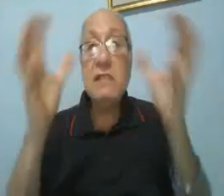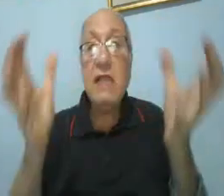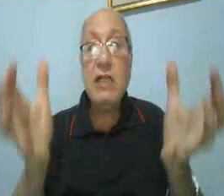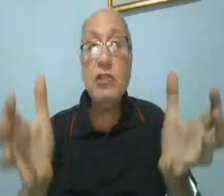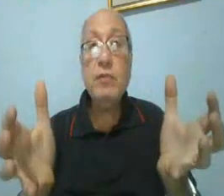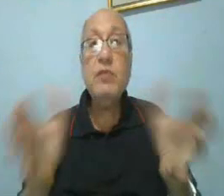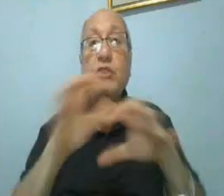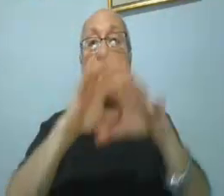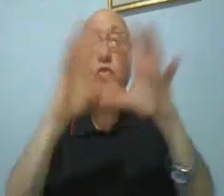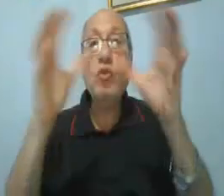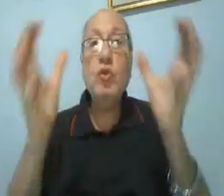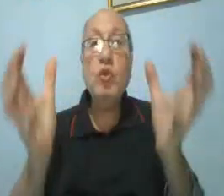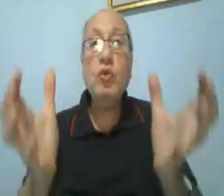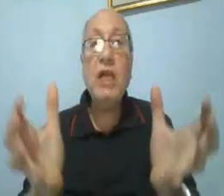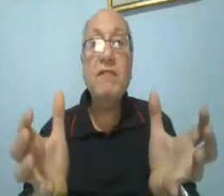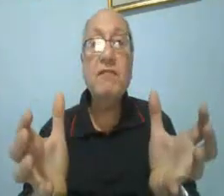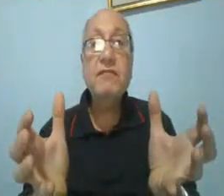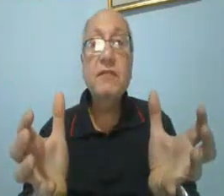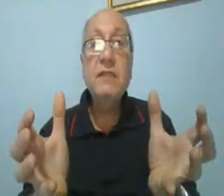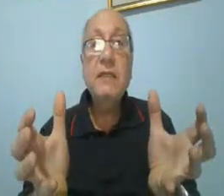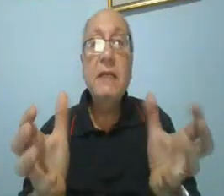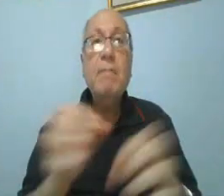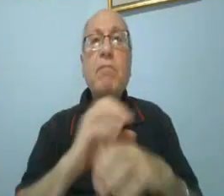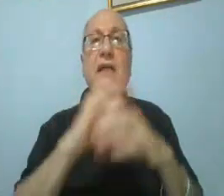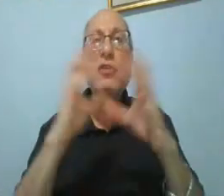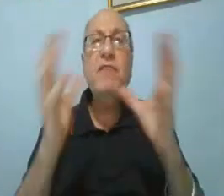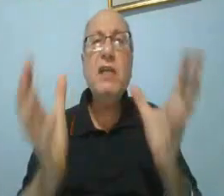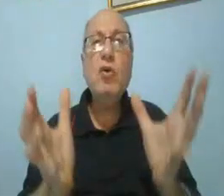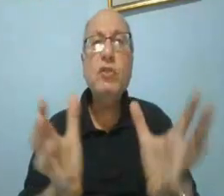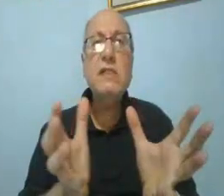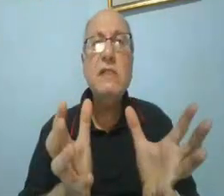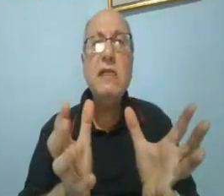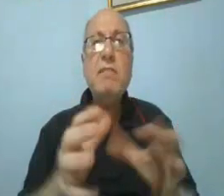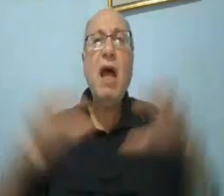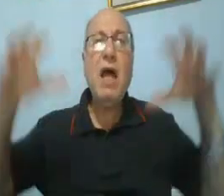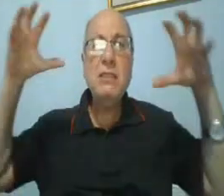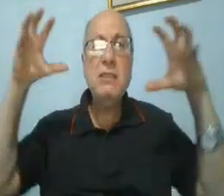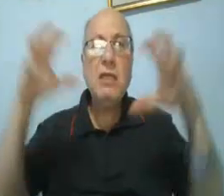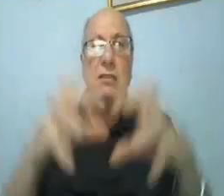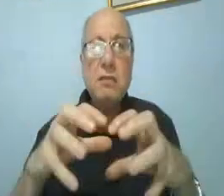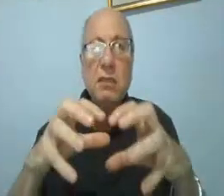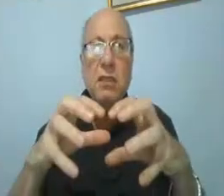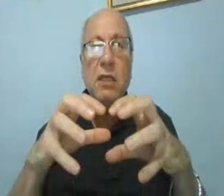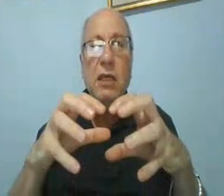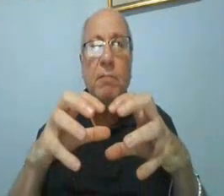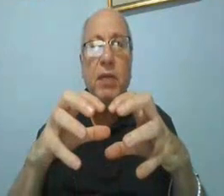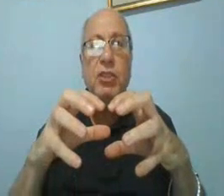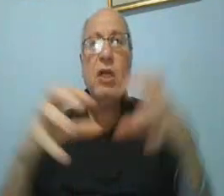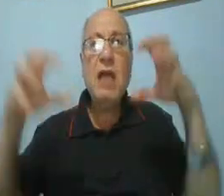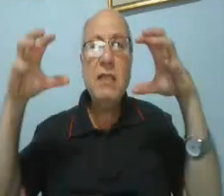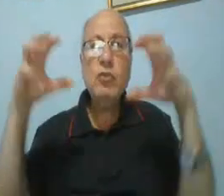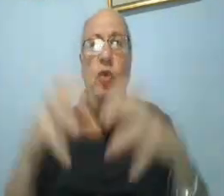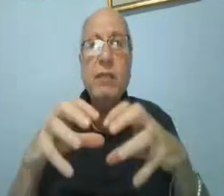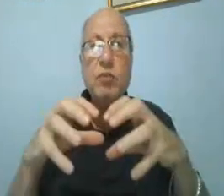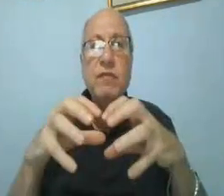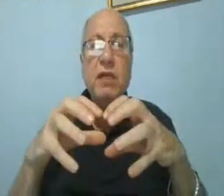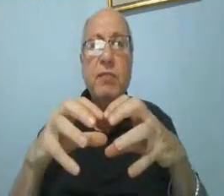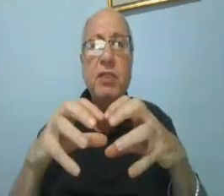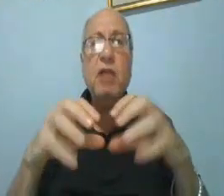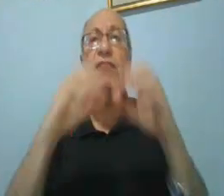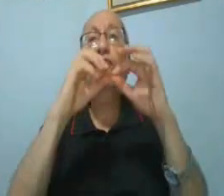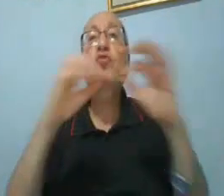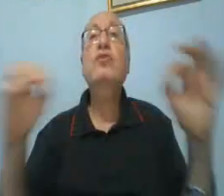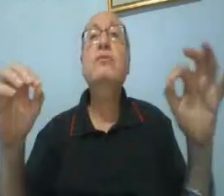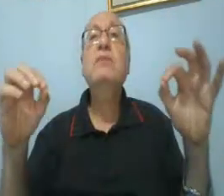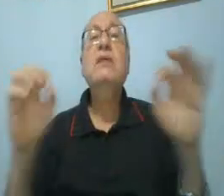This is the instrument which is called autoclave, by very hot steam under pressure, under 2